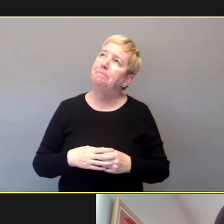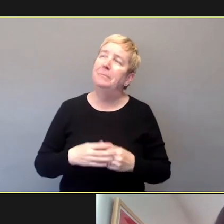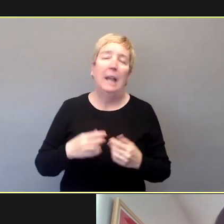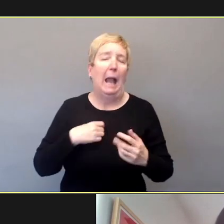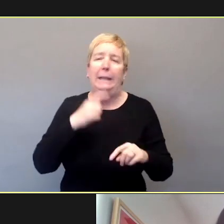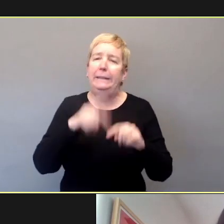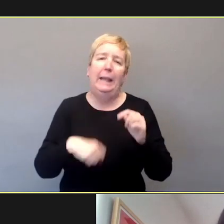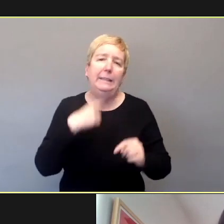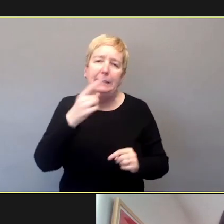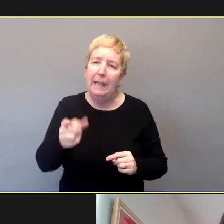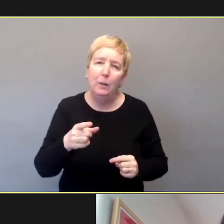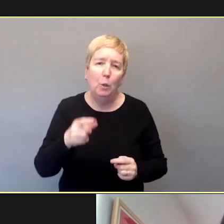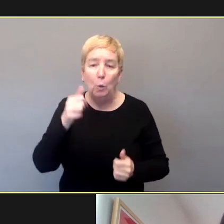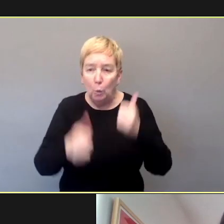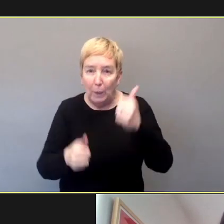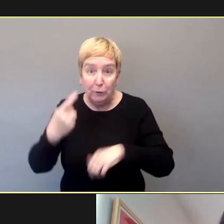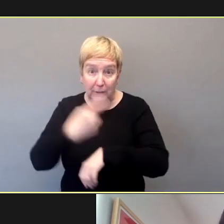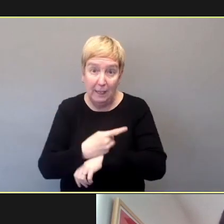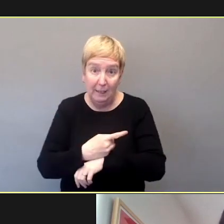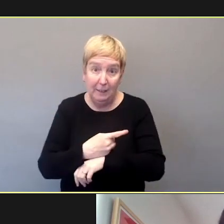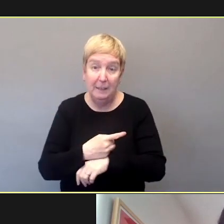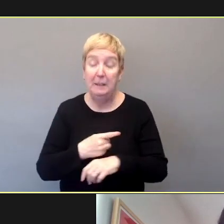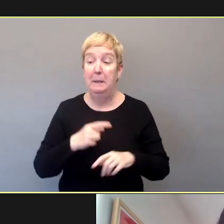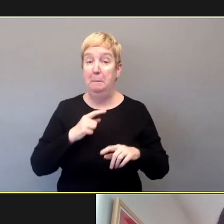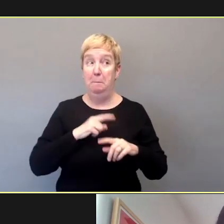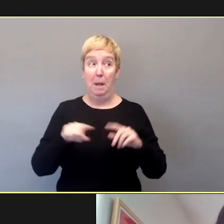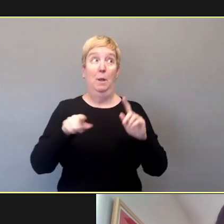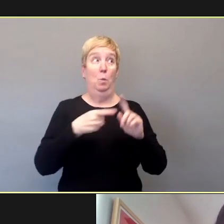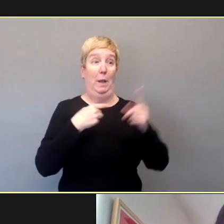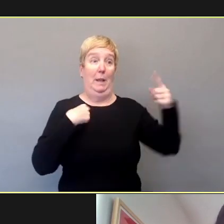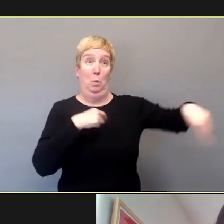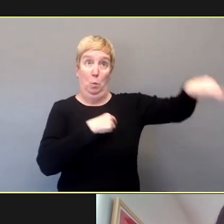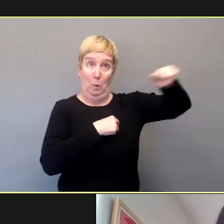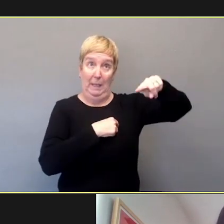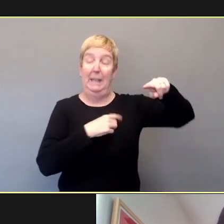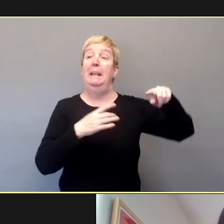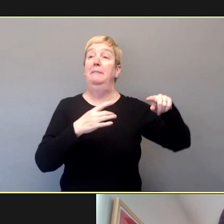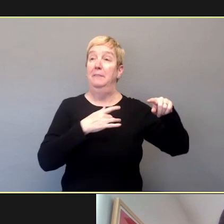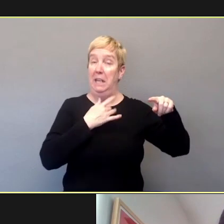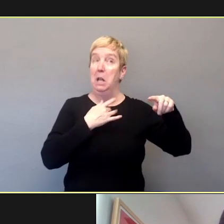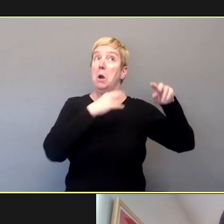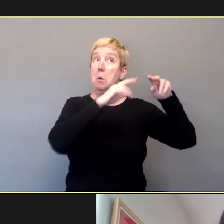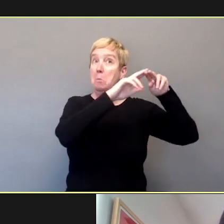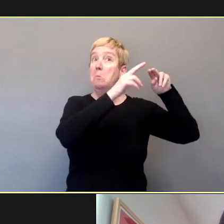day, but I can tell you this: as soon as we feel like we're getting to that day, we're going to let everybody know.